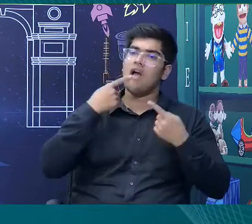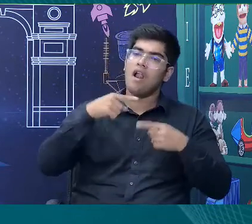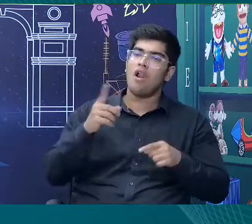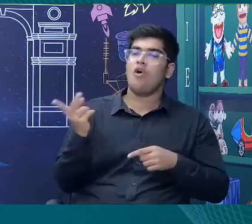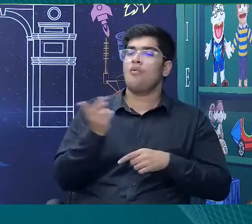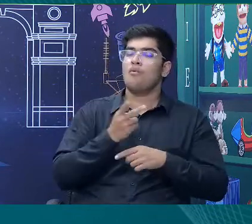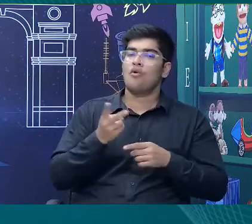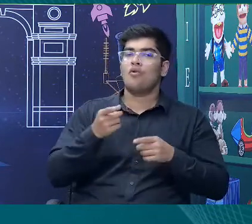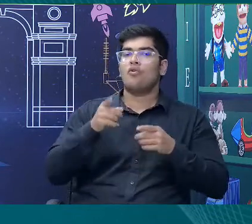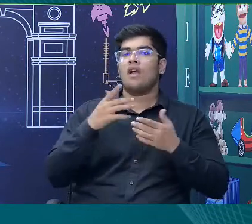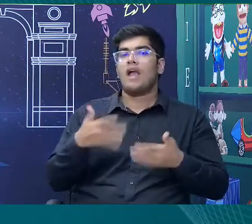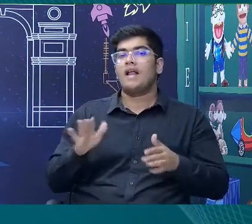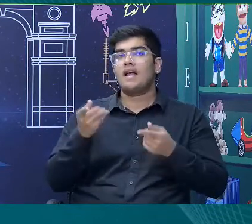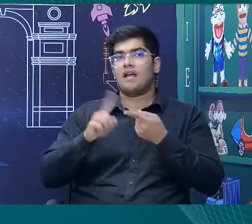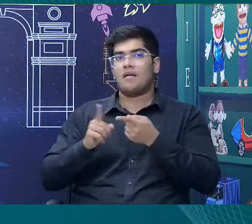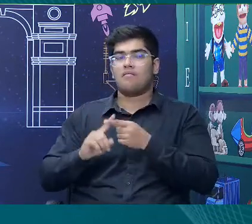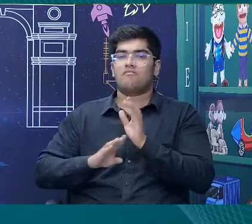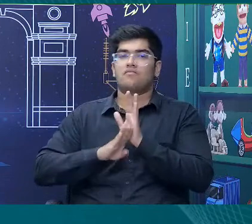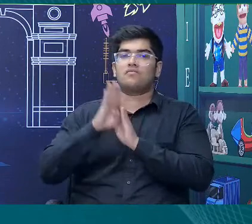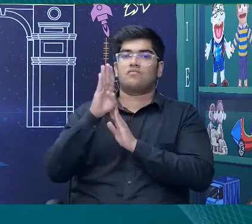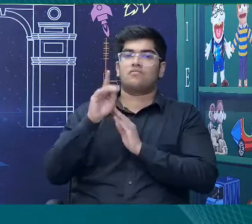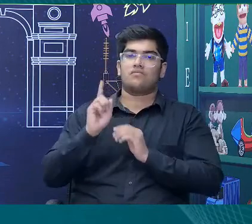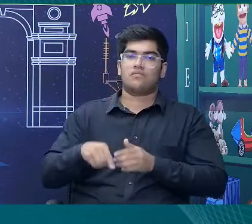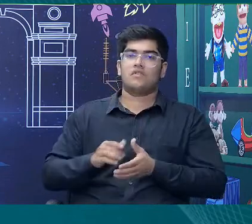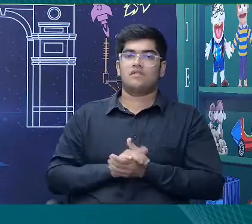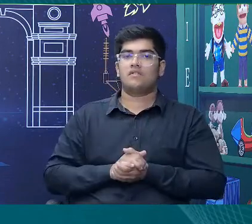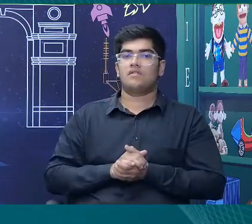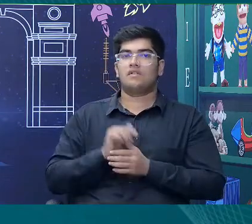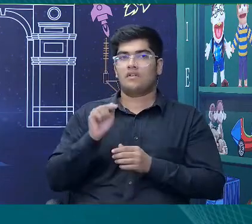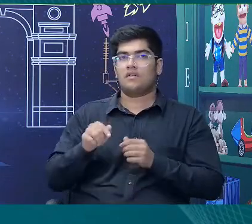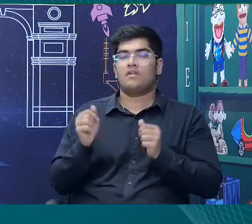you go through. And with this